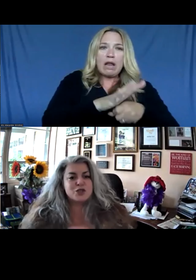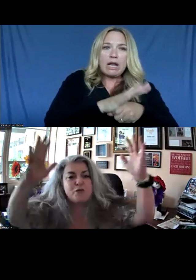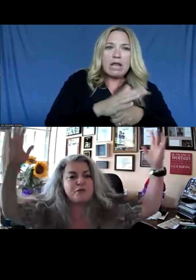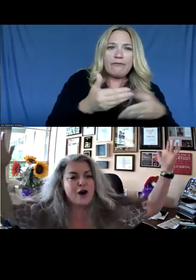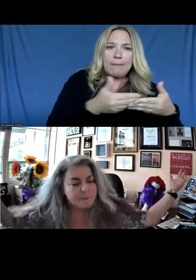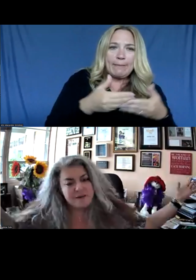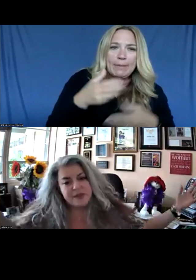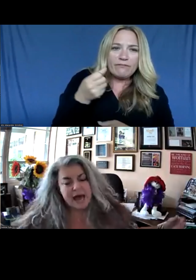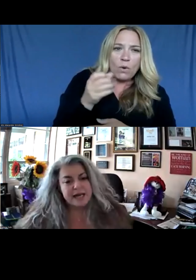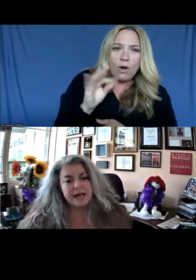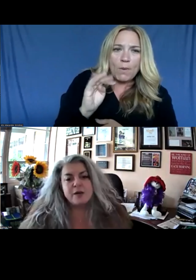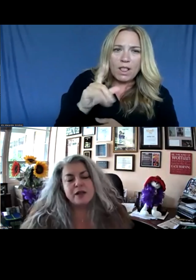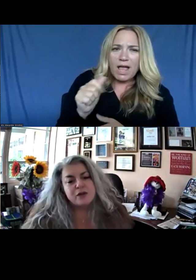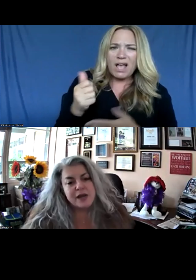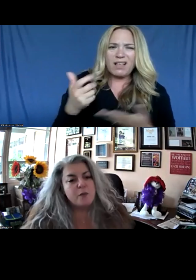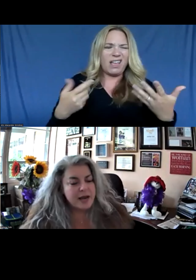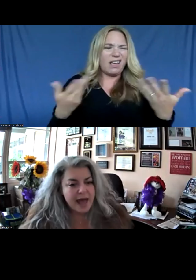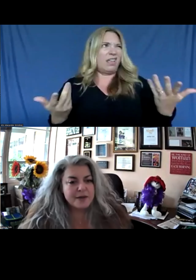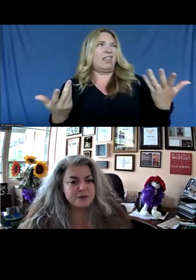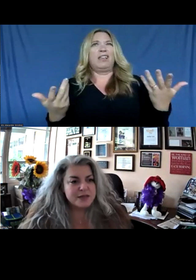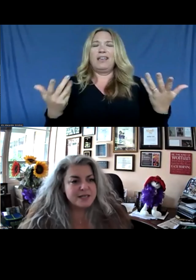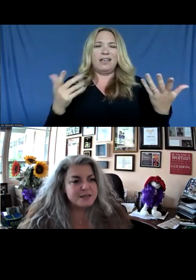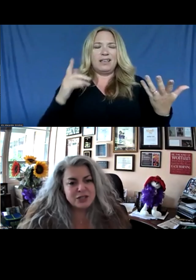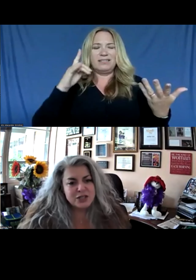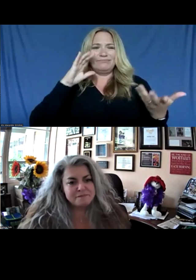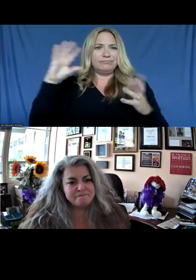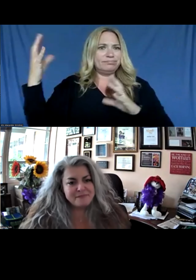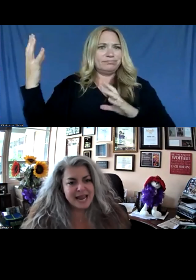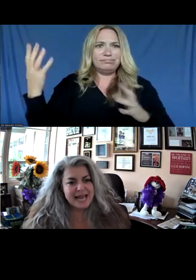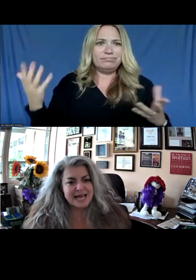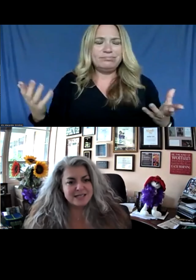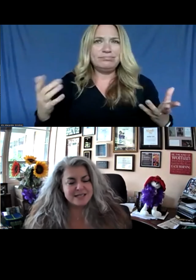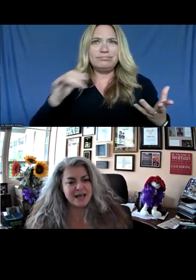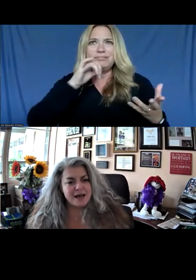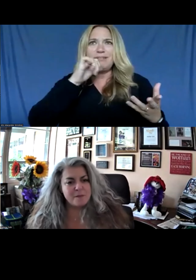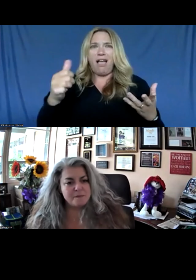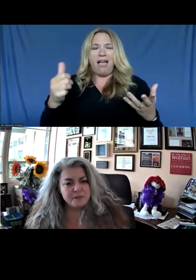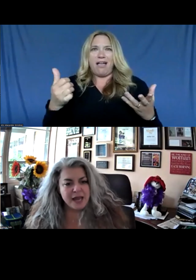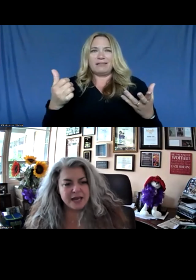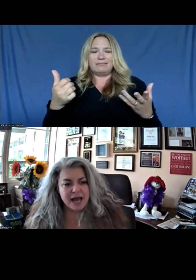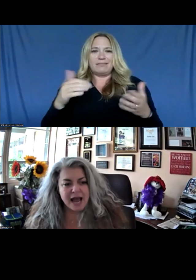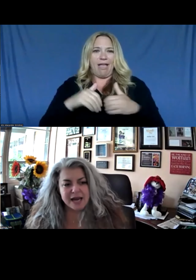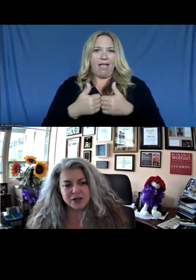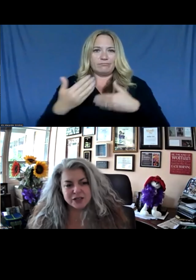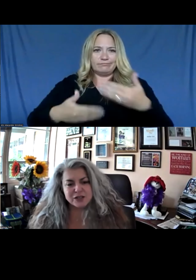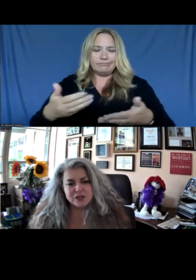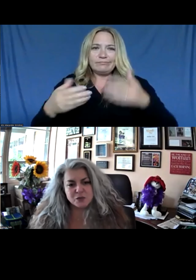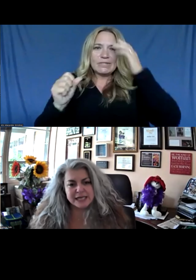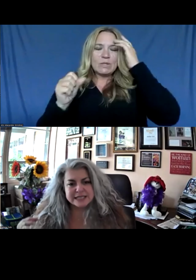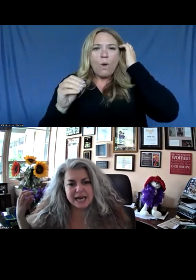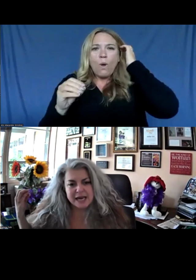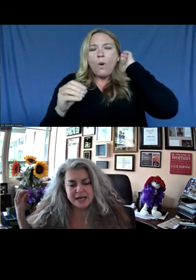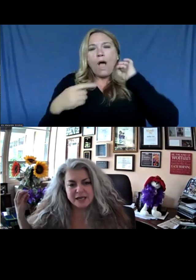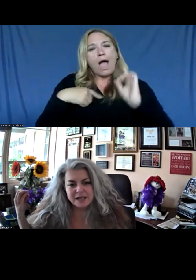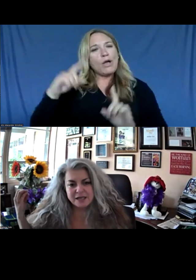think that we're so far above that. And then we look at what happened with this budget. And I heard